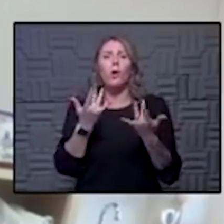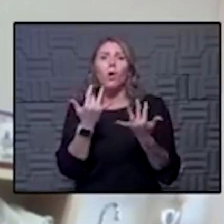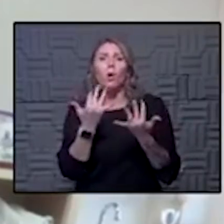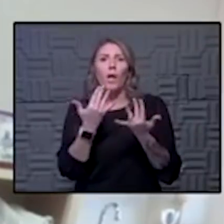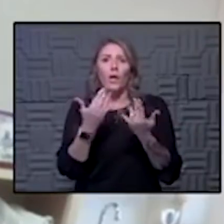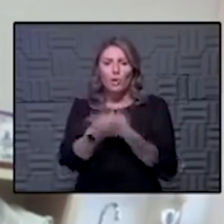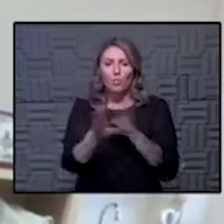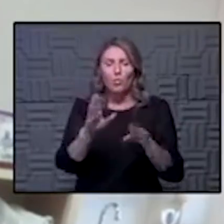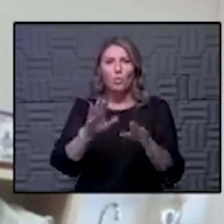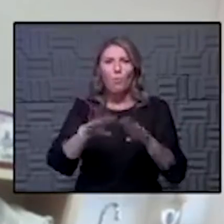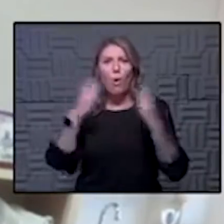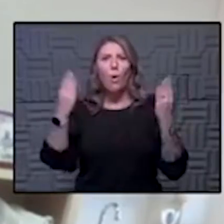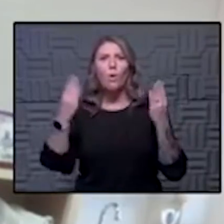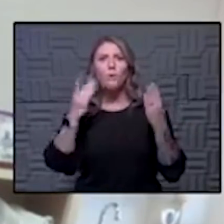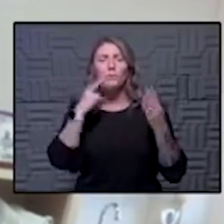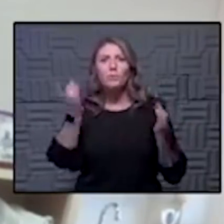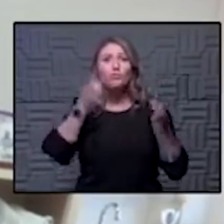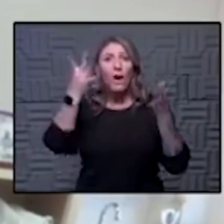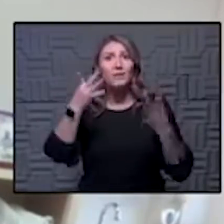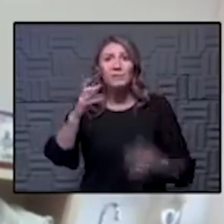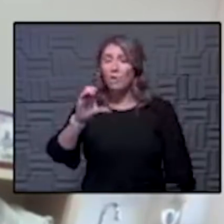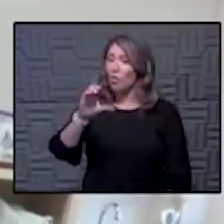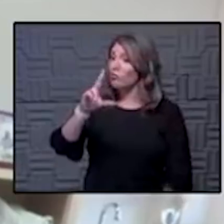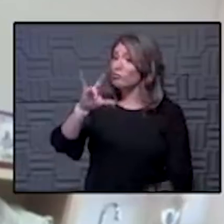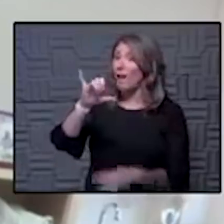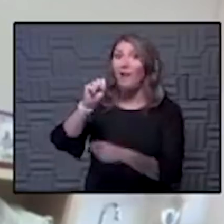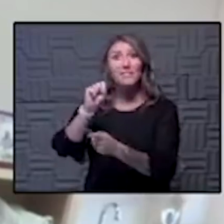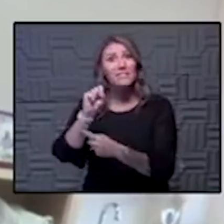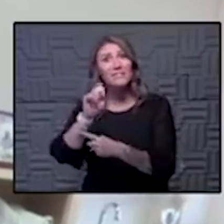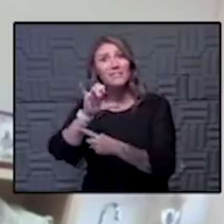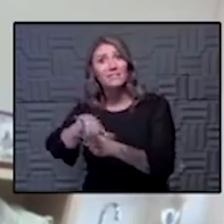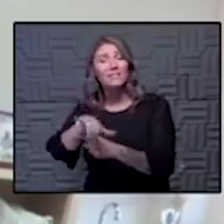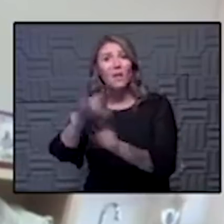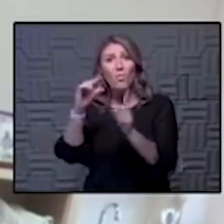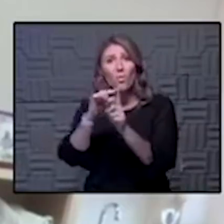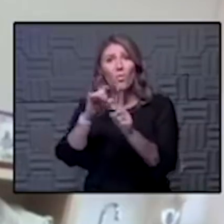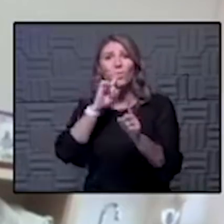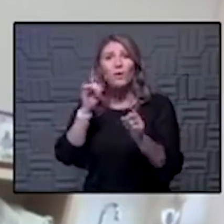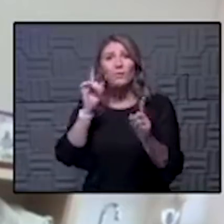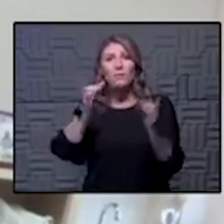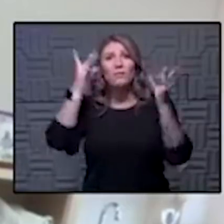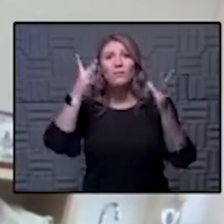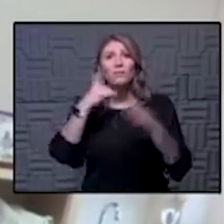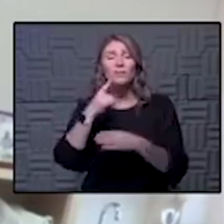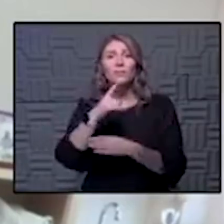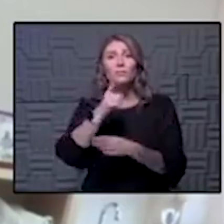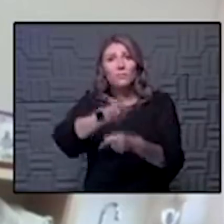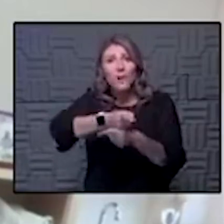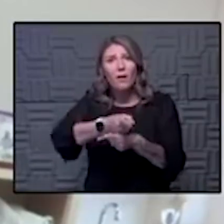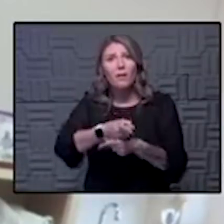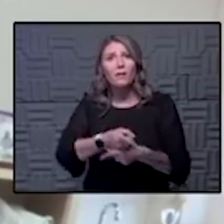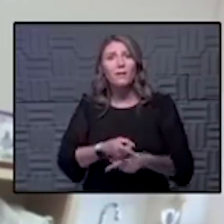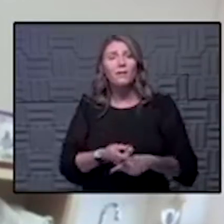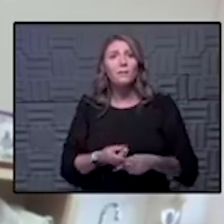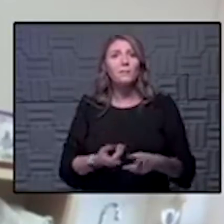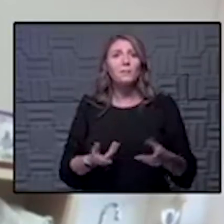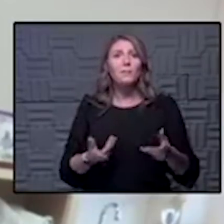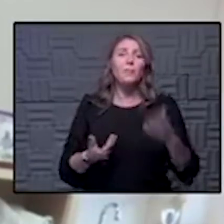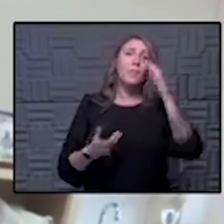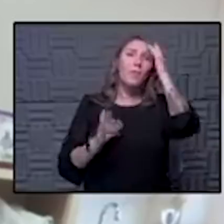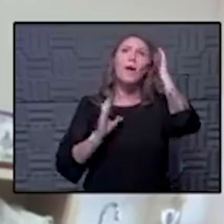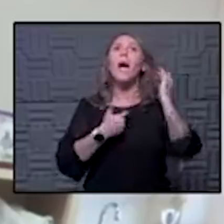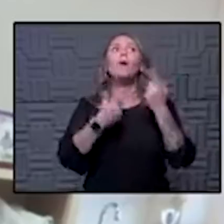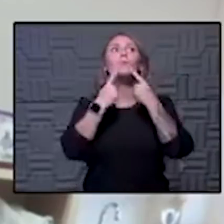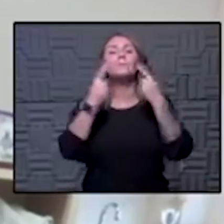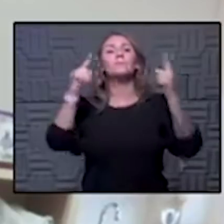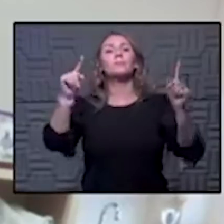getting to the crisis. I hate to use that word, but it's getting to the crisis level. And you're exactly right. Our success is